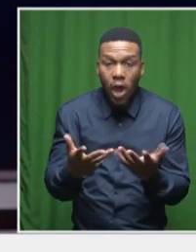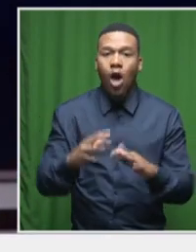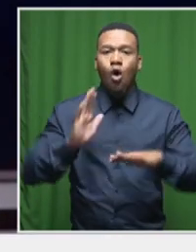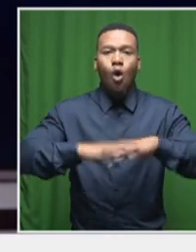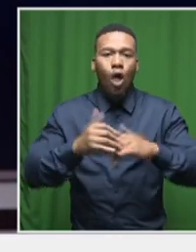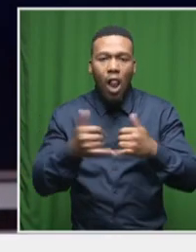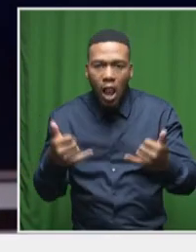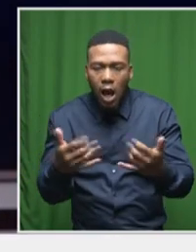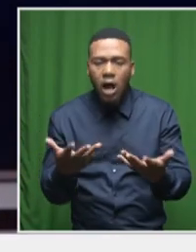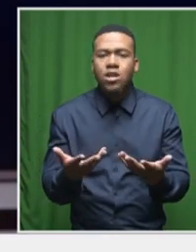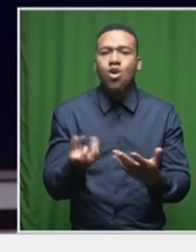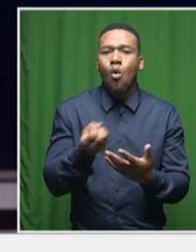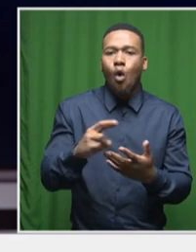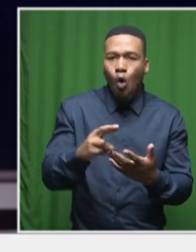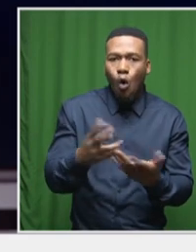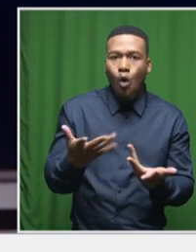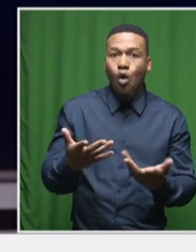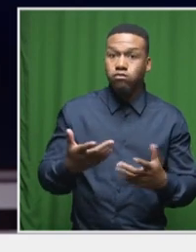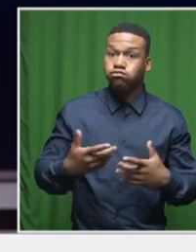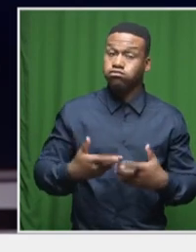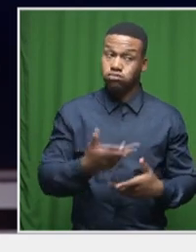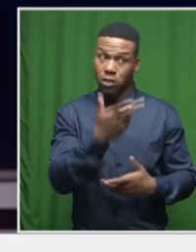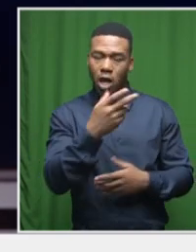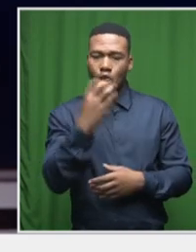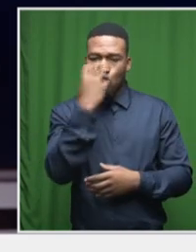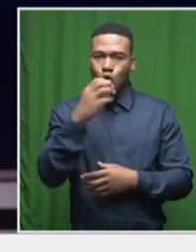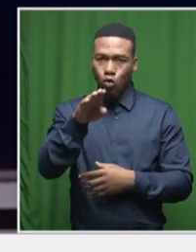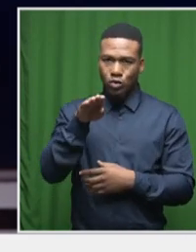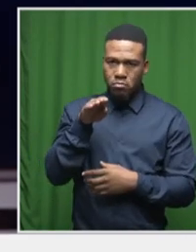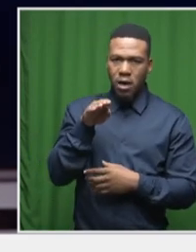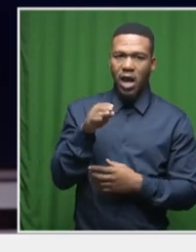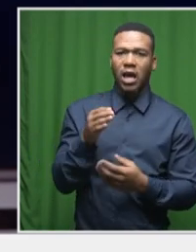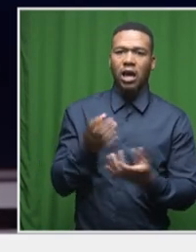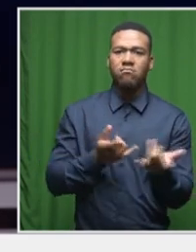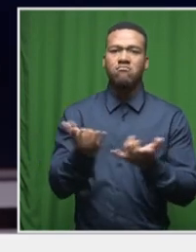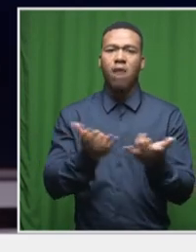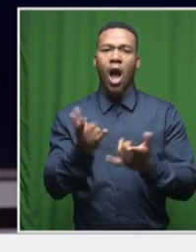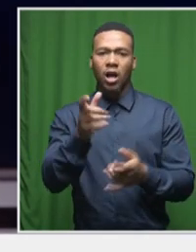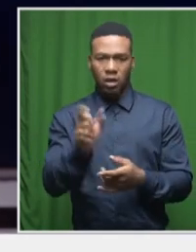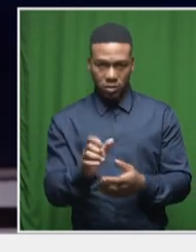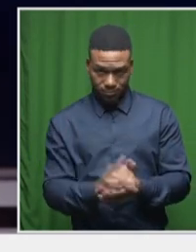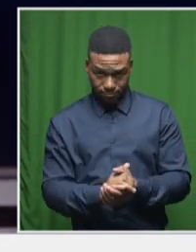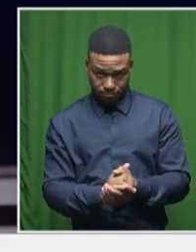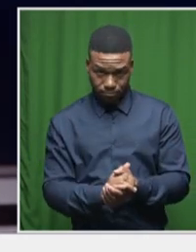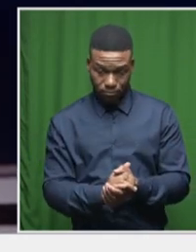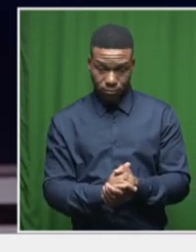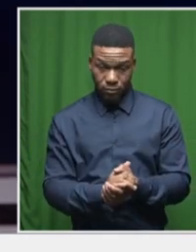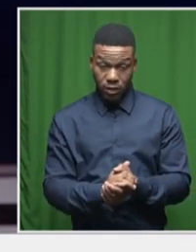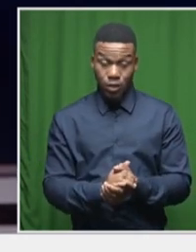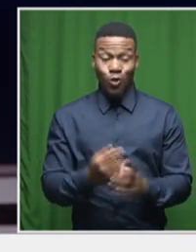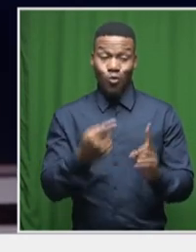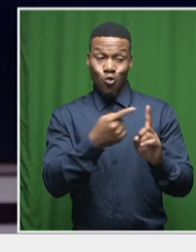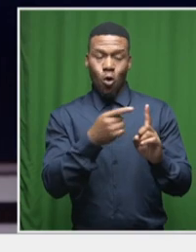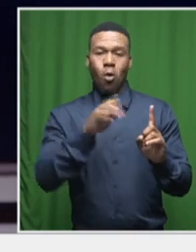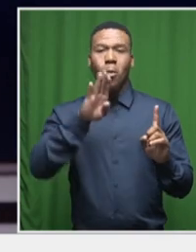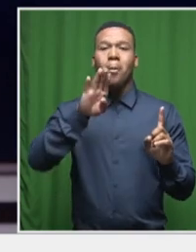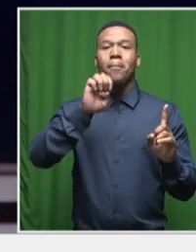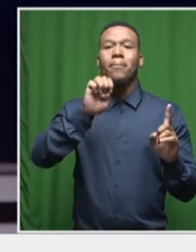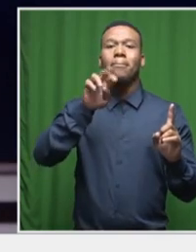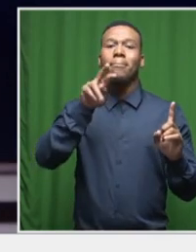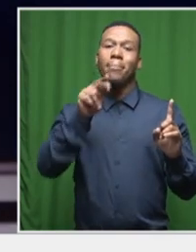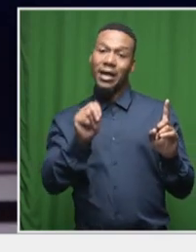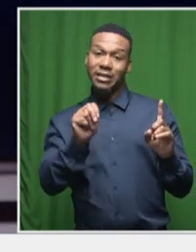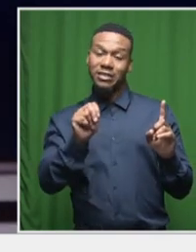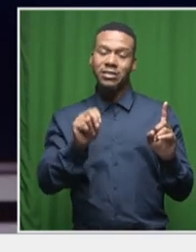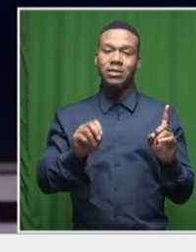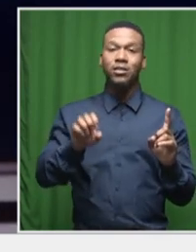now live at Rosebank KZML. Yeah. So Mr. Ben Nsusha, in this case, because